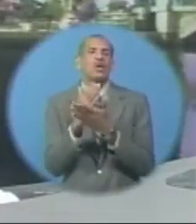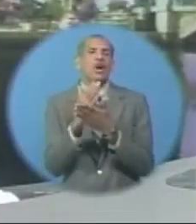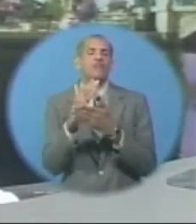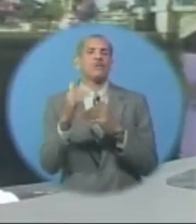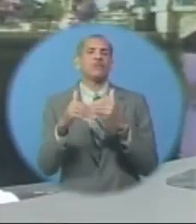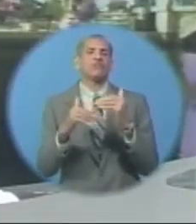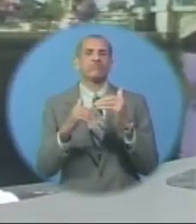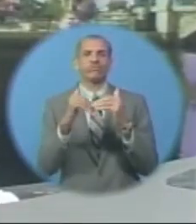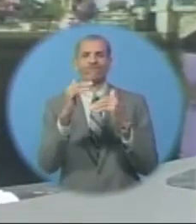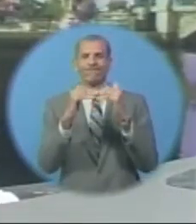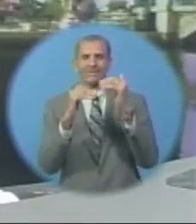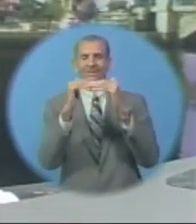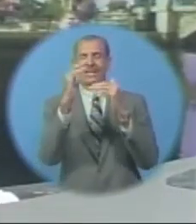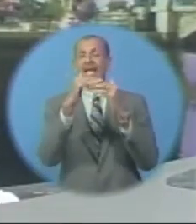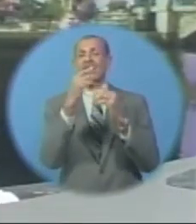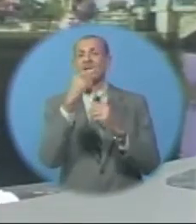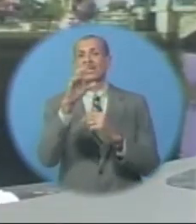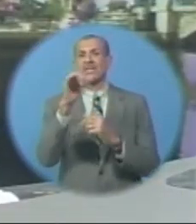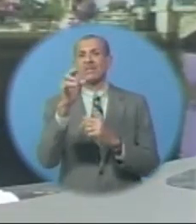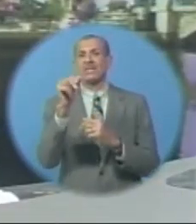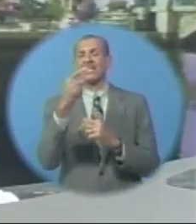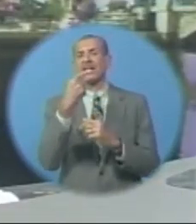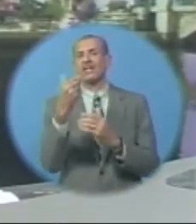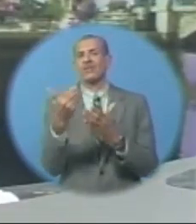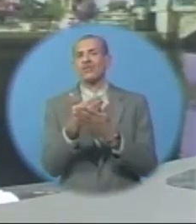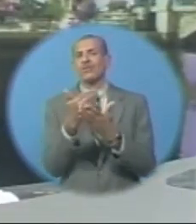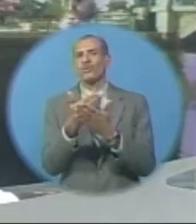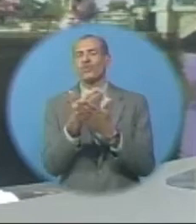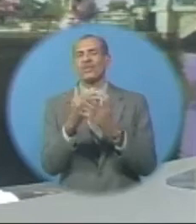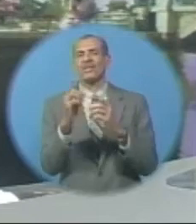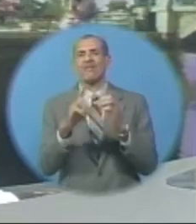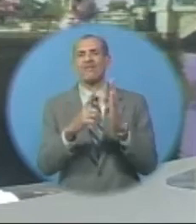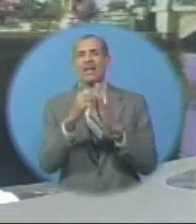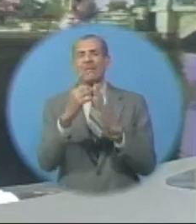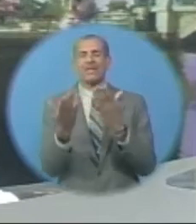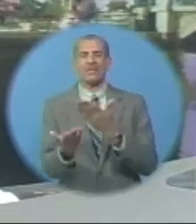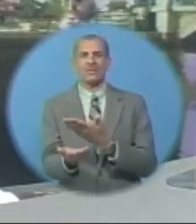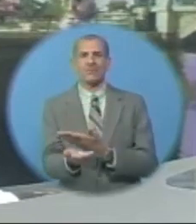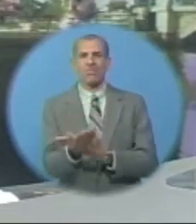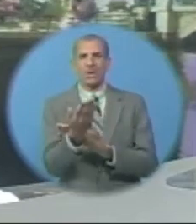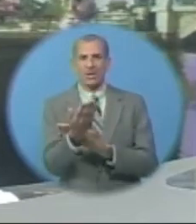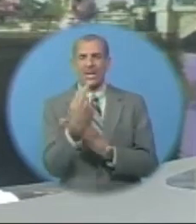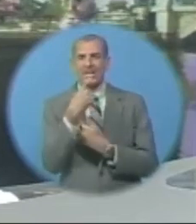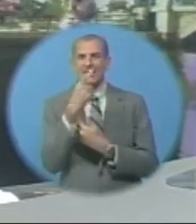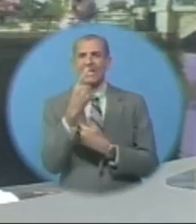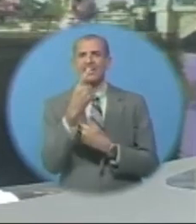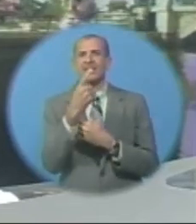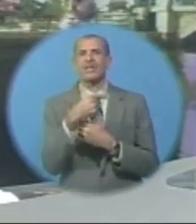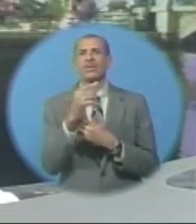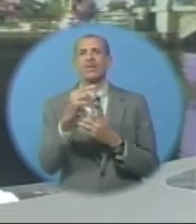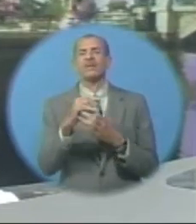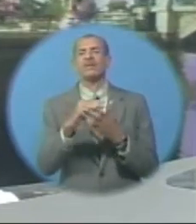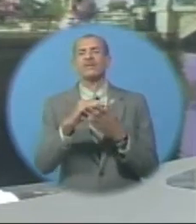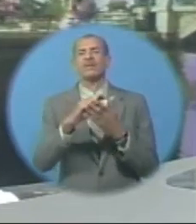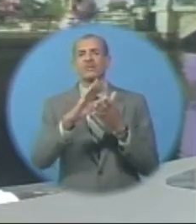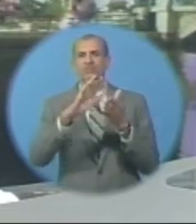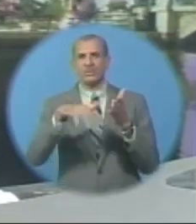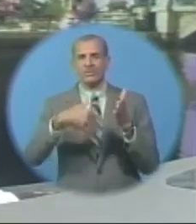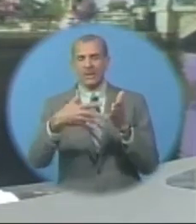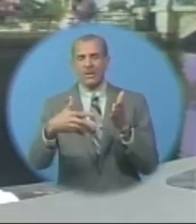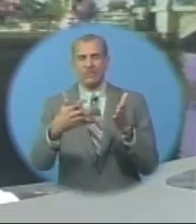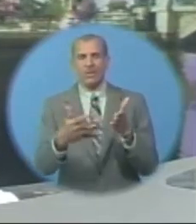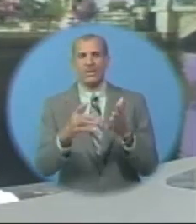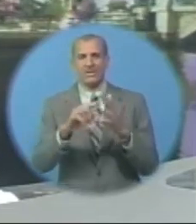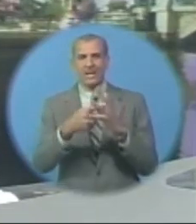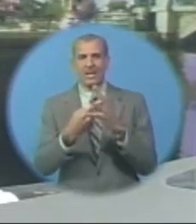project. He told CBC News about the latest development this morning after noting the case was scheduled to resume today but was